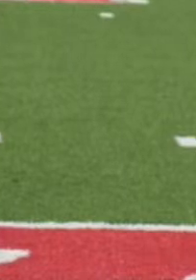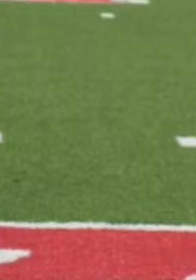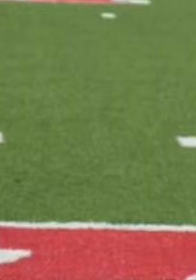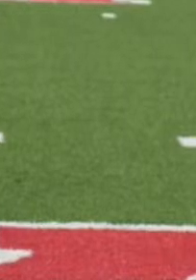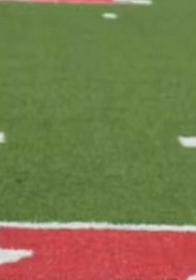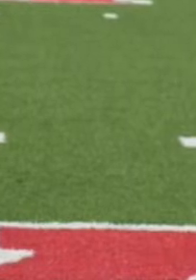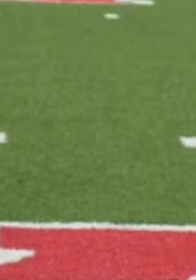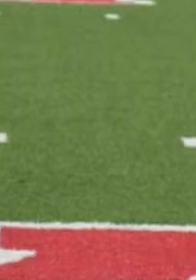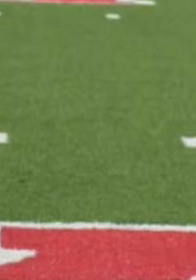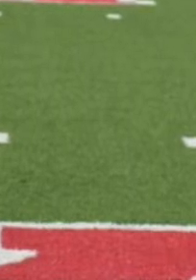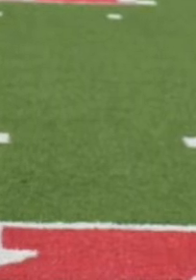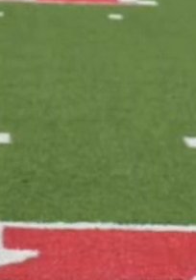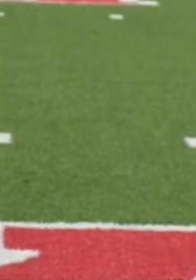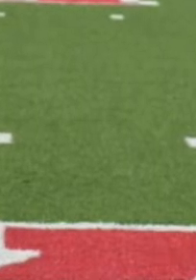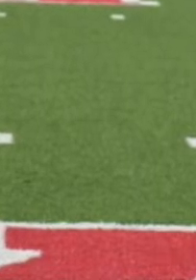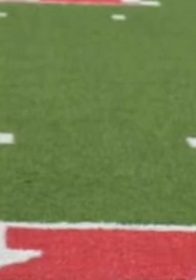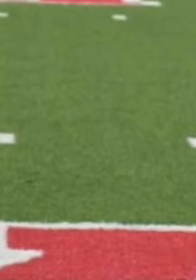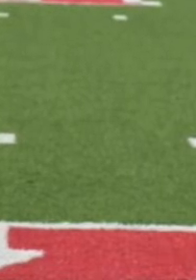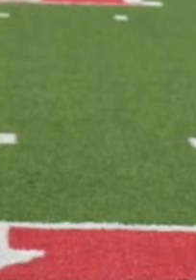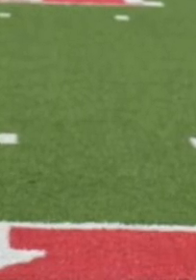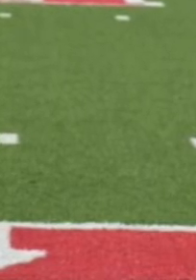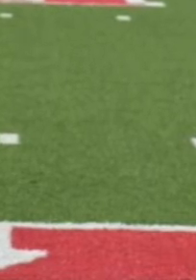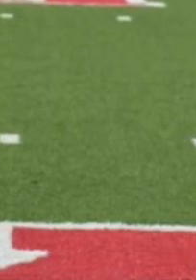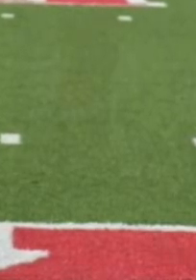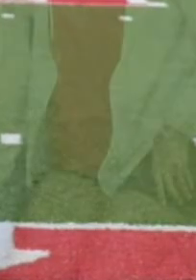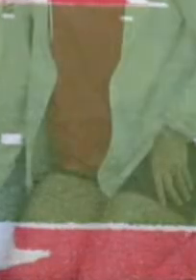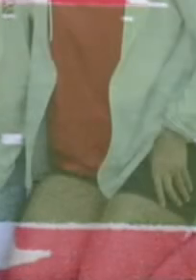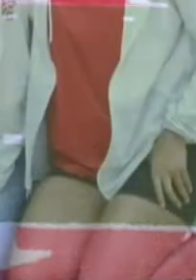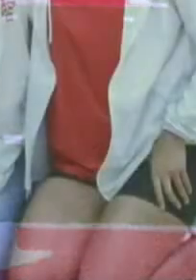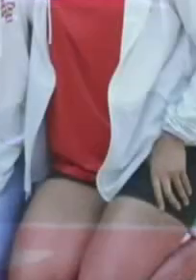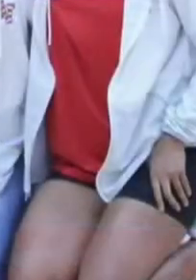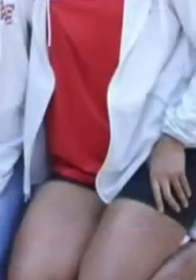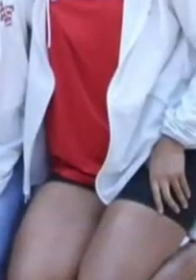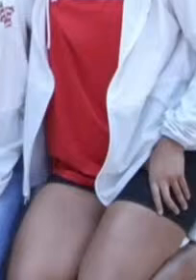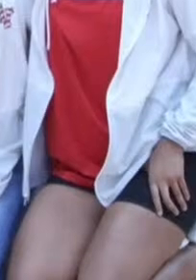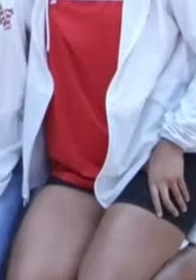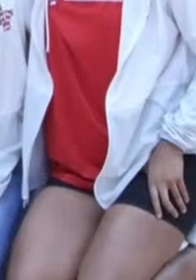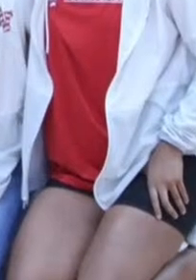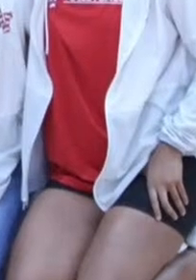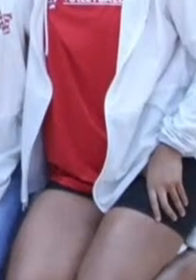oh, oh. And I ride all time.